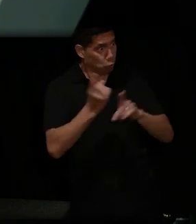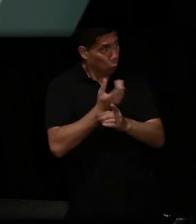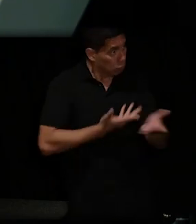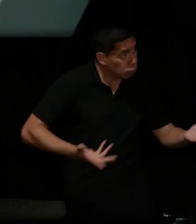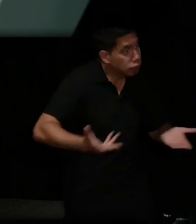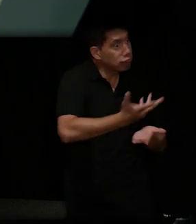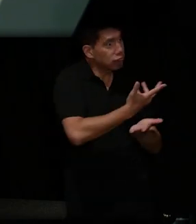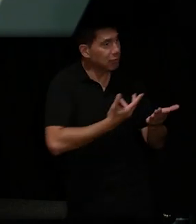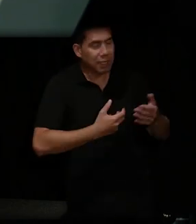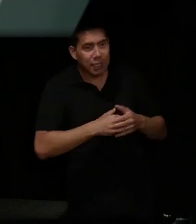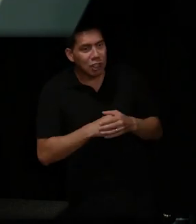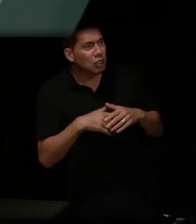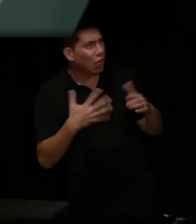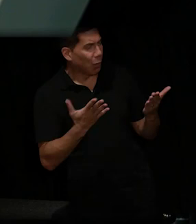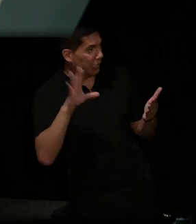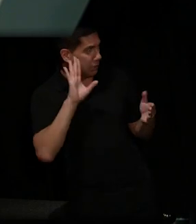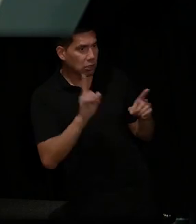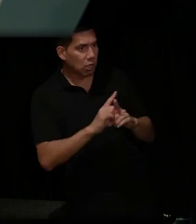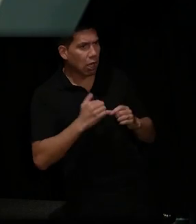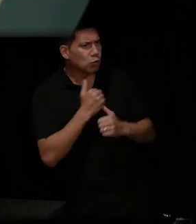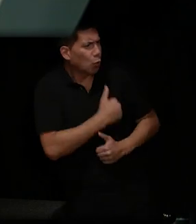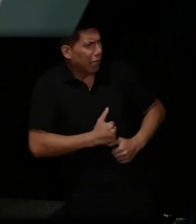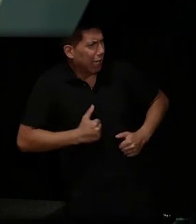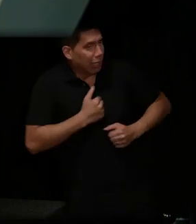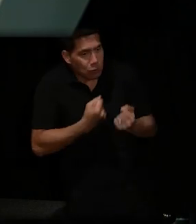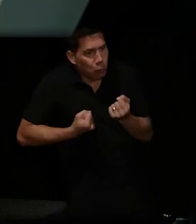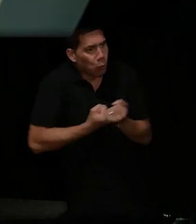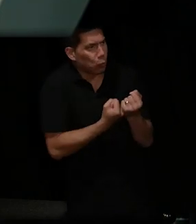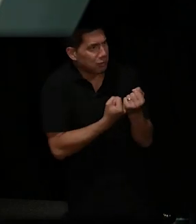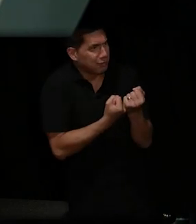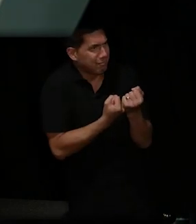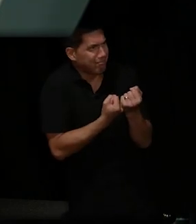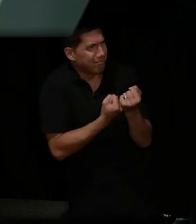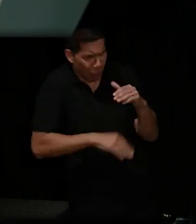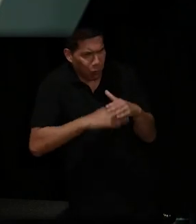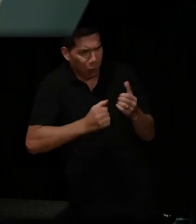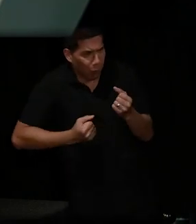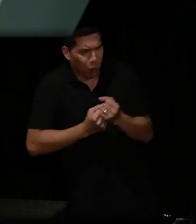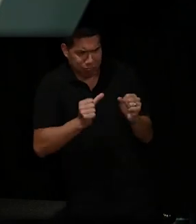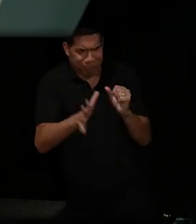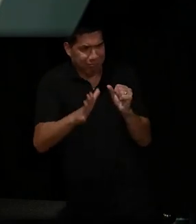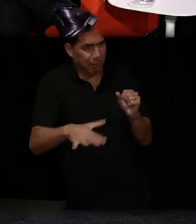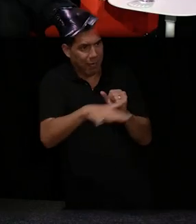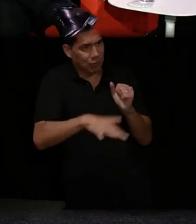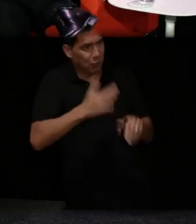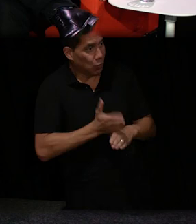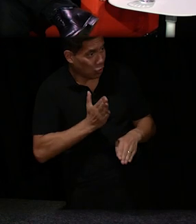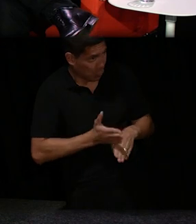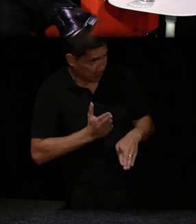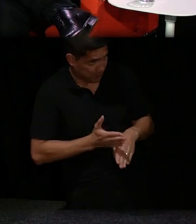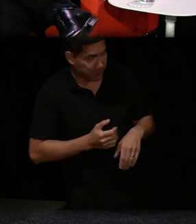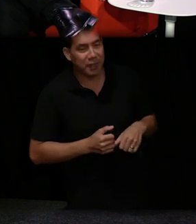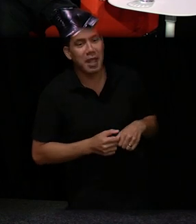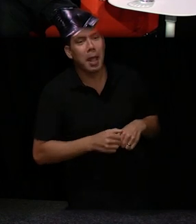and it sounds like a joyful, supportive, incredible place to work. But if you